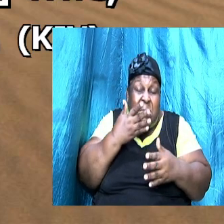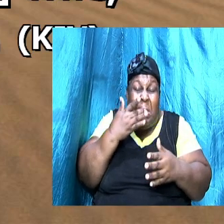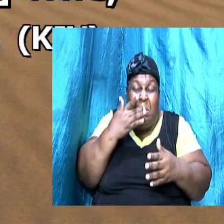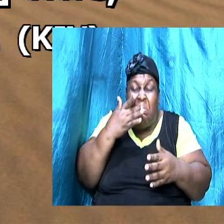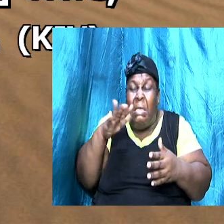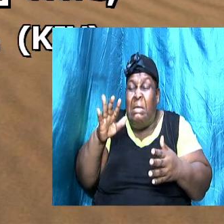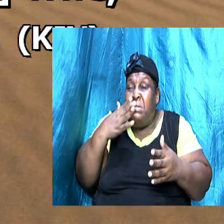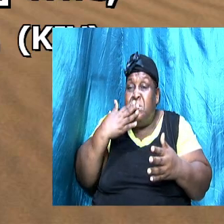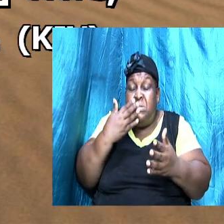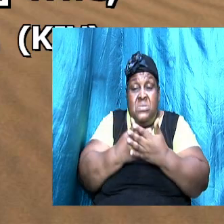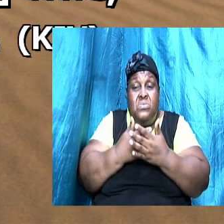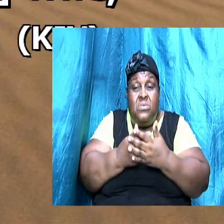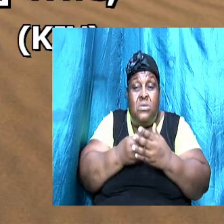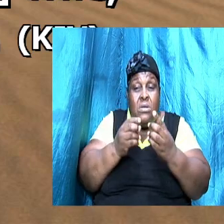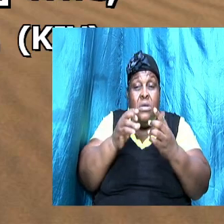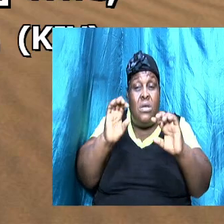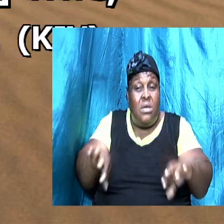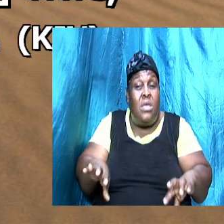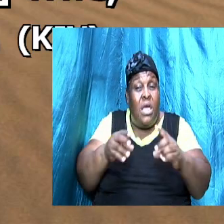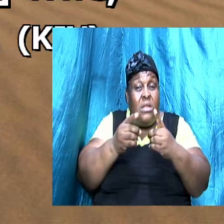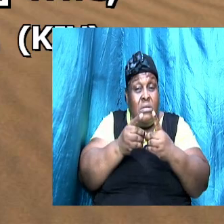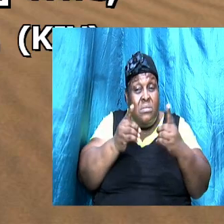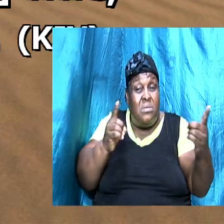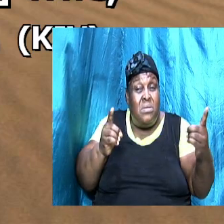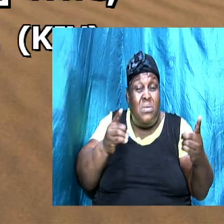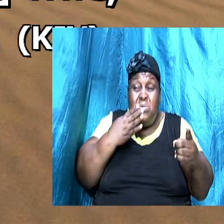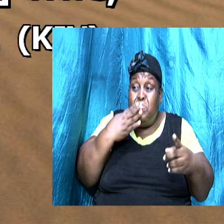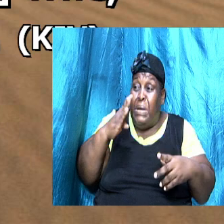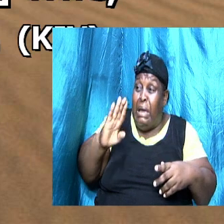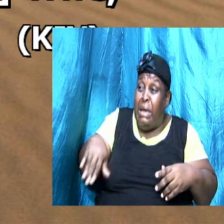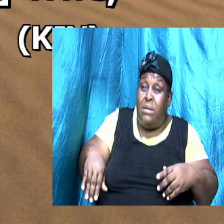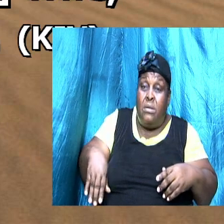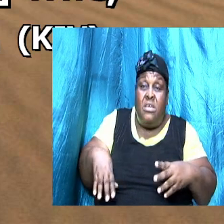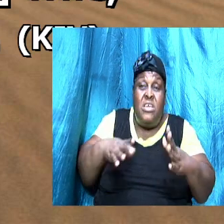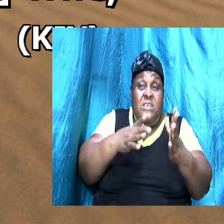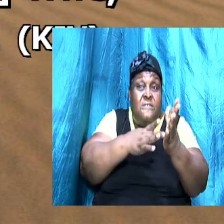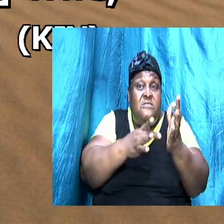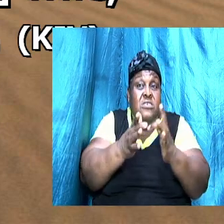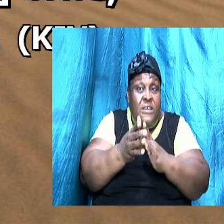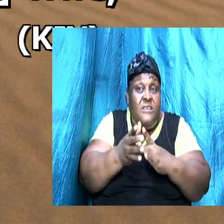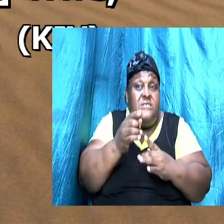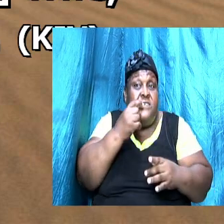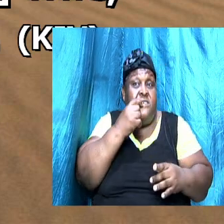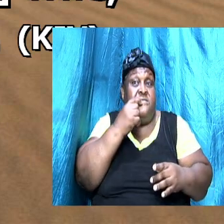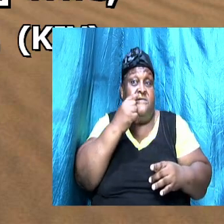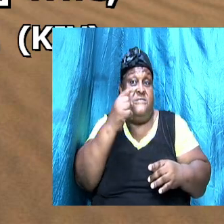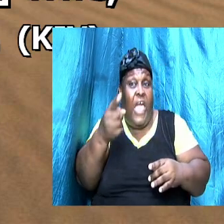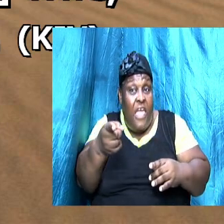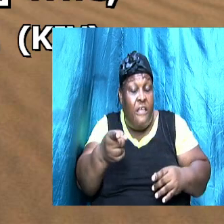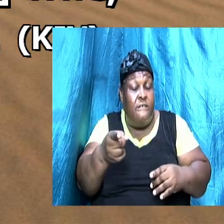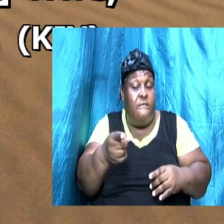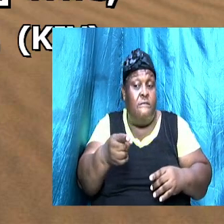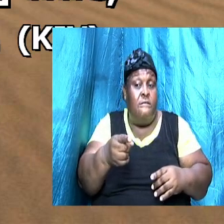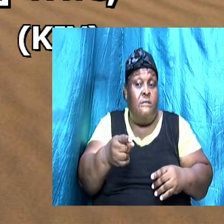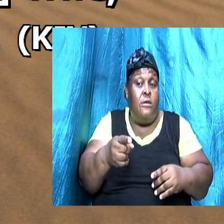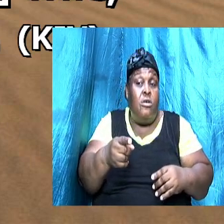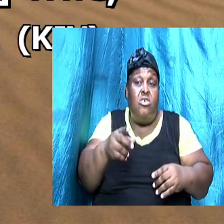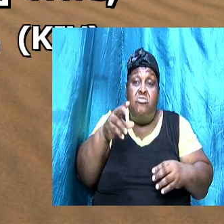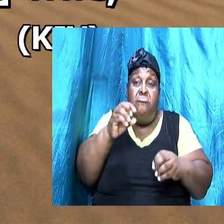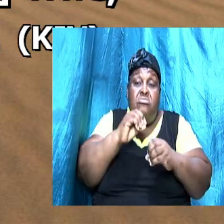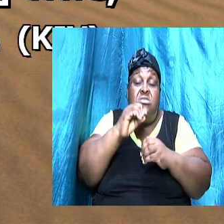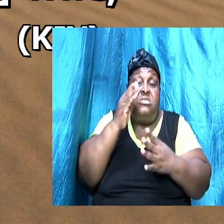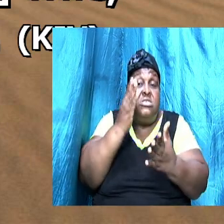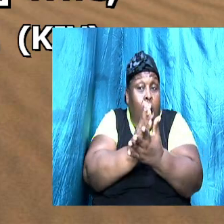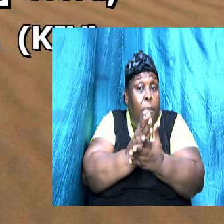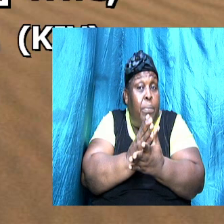was embarrassed, him can divorce her. It was terrible. And Jesus now stood up and spoke emphatically that none of